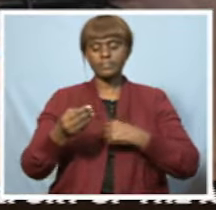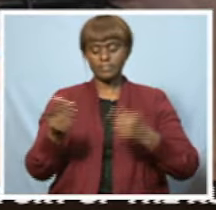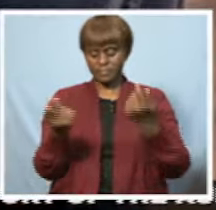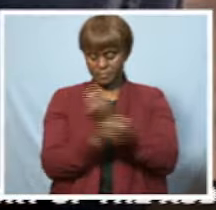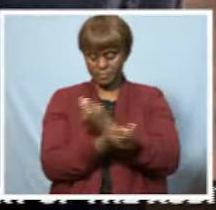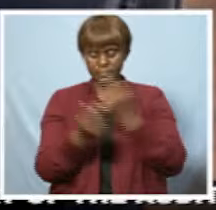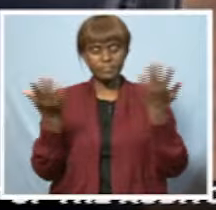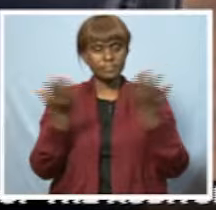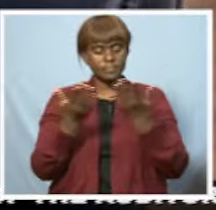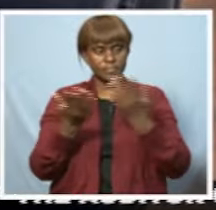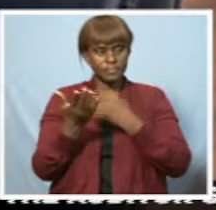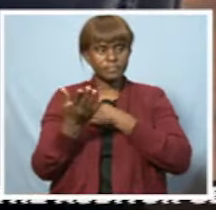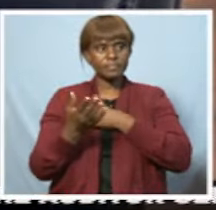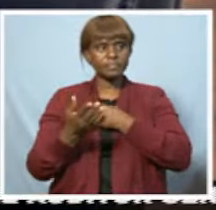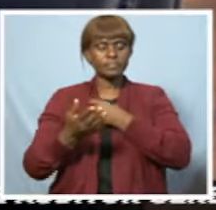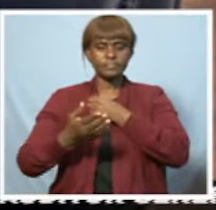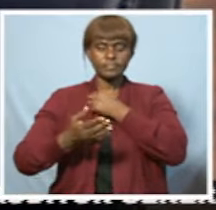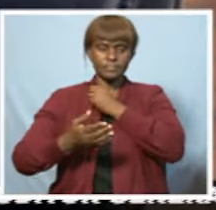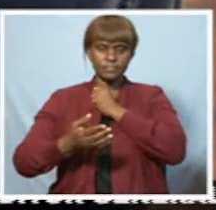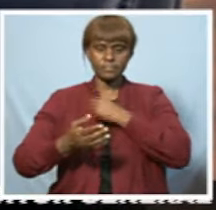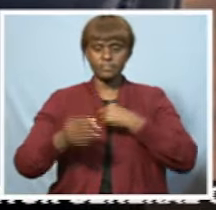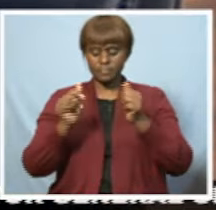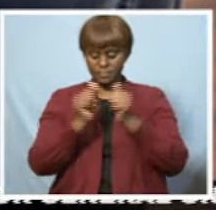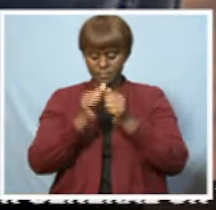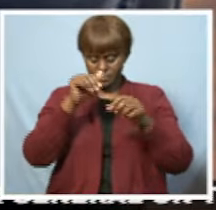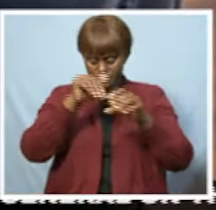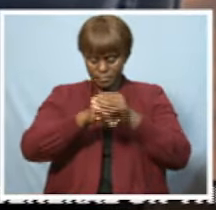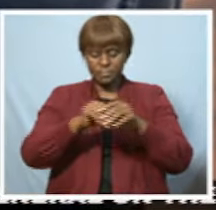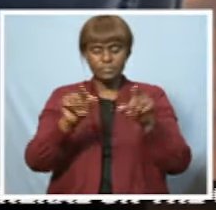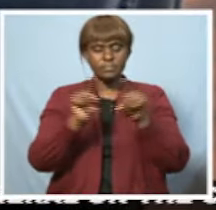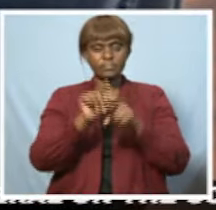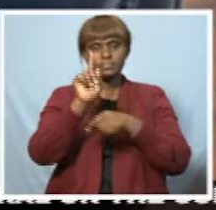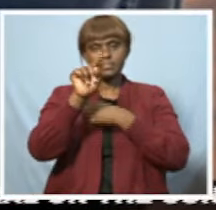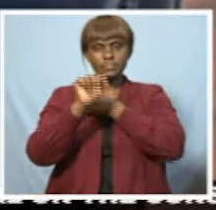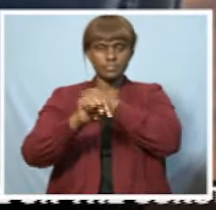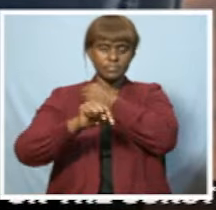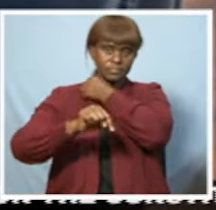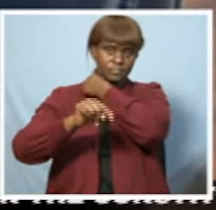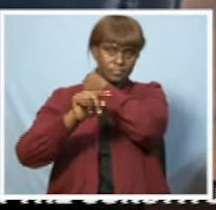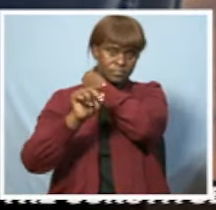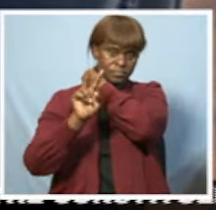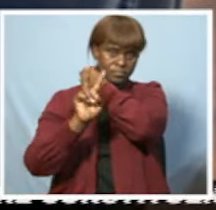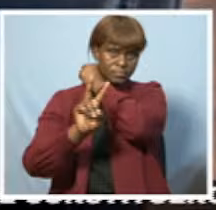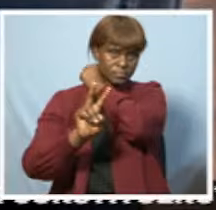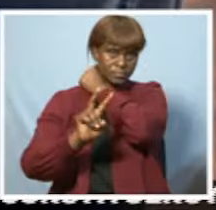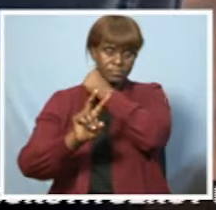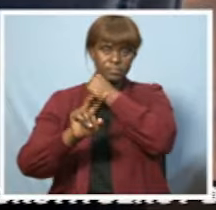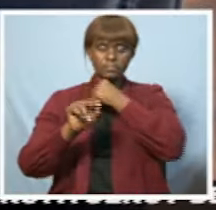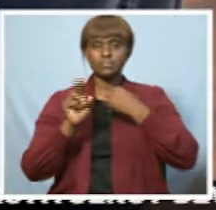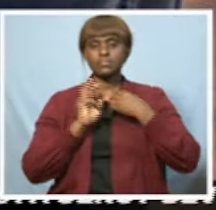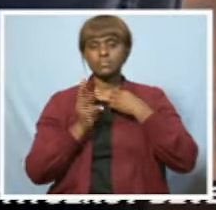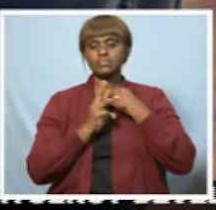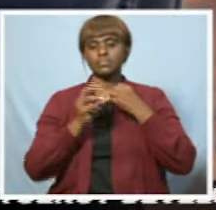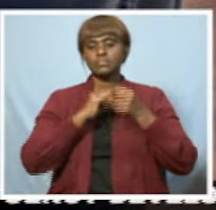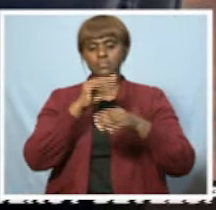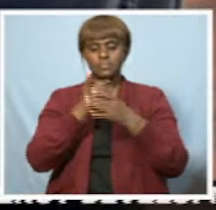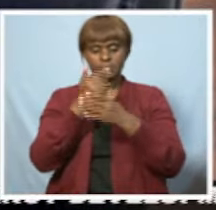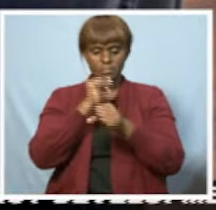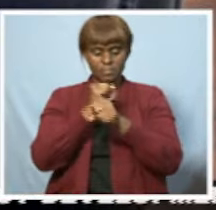change the amount. It is within the same 1.2 that we did all the